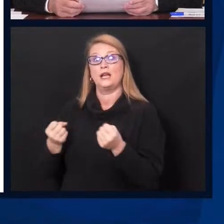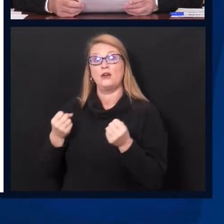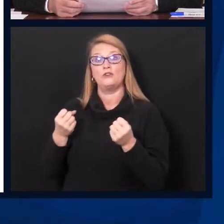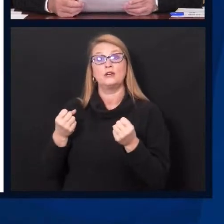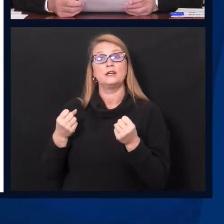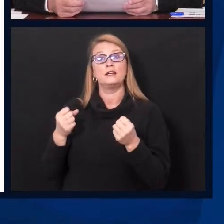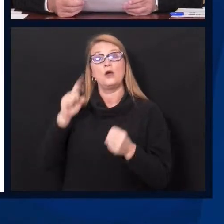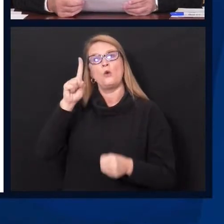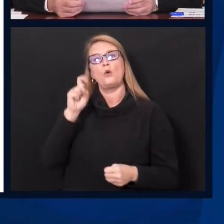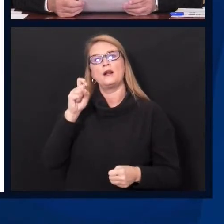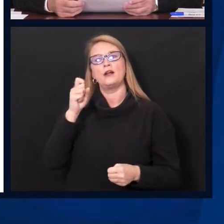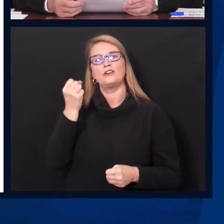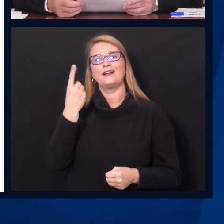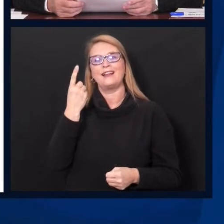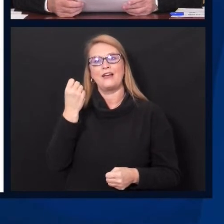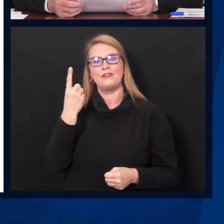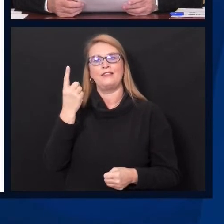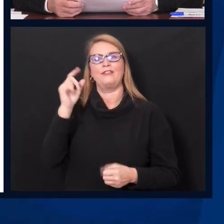are